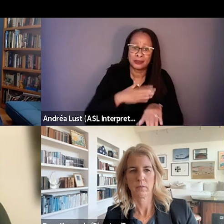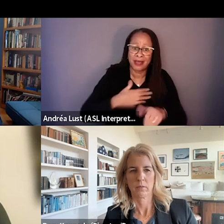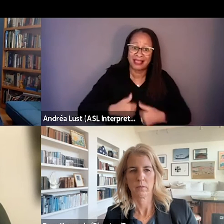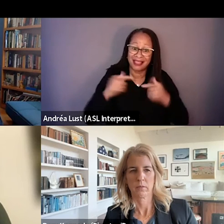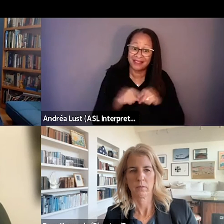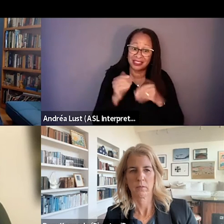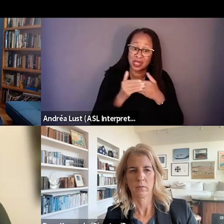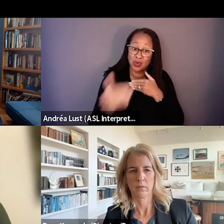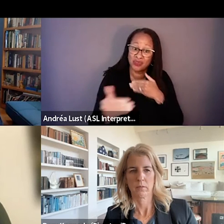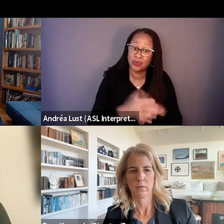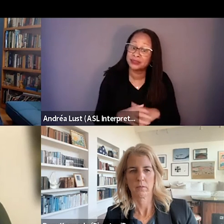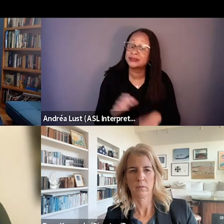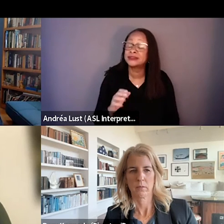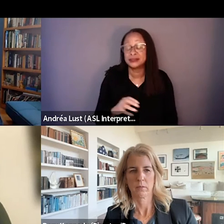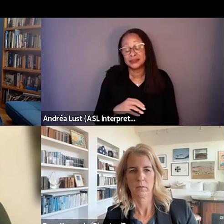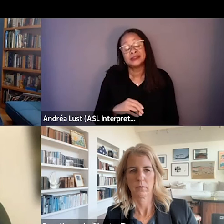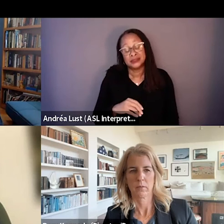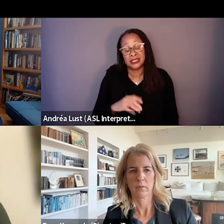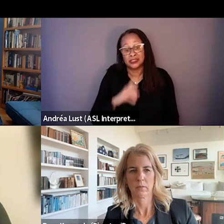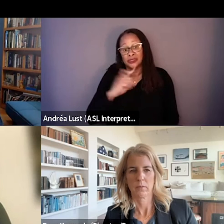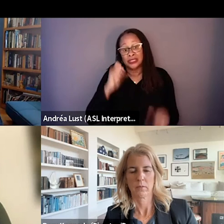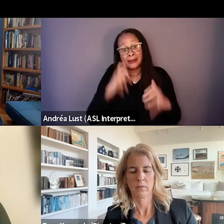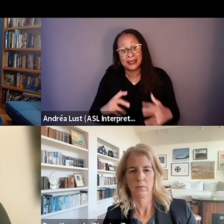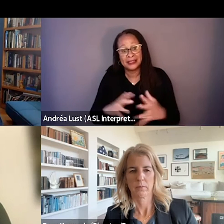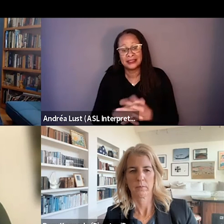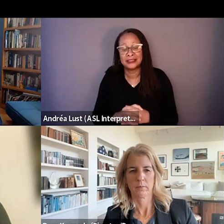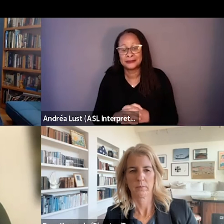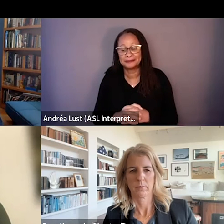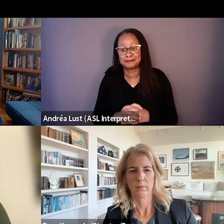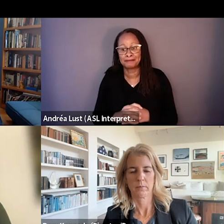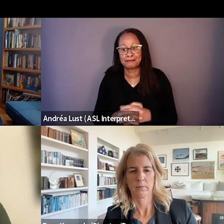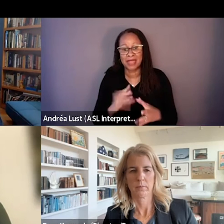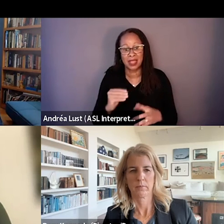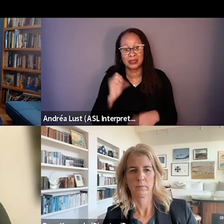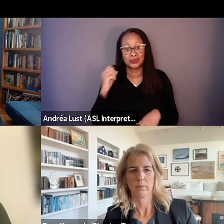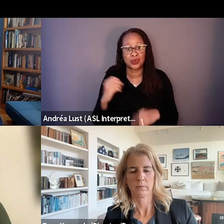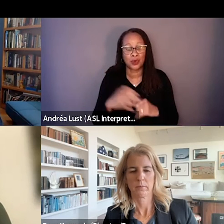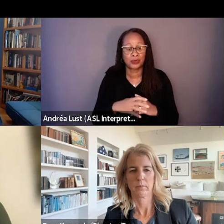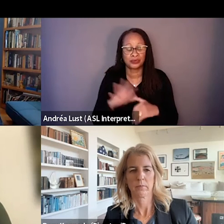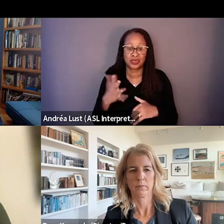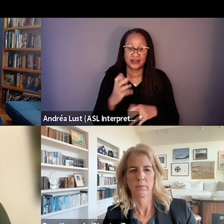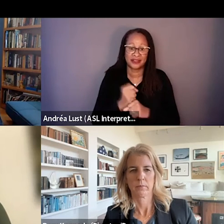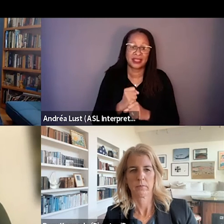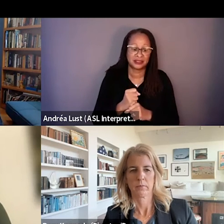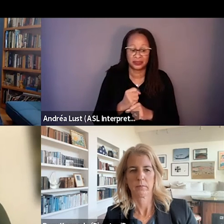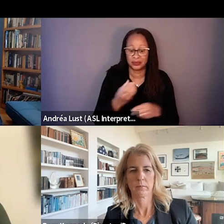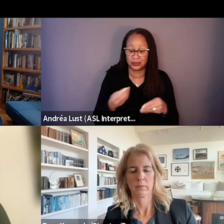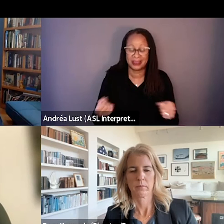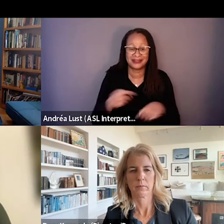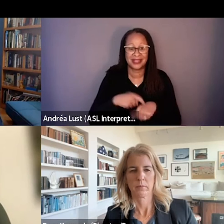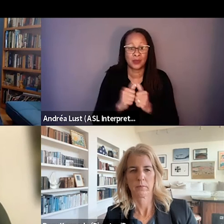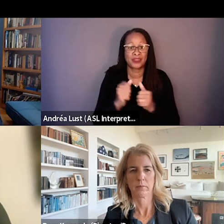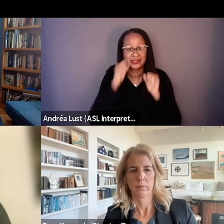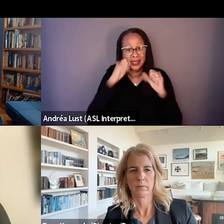forward. And it's kind of, you know, it's just amazing. And so, you know, you kind of get to spend time with these amazing people